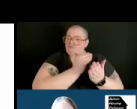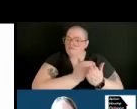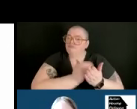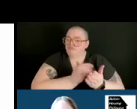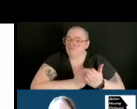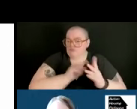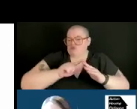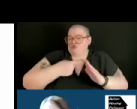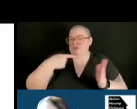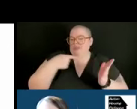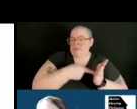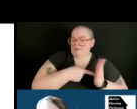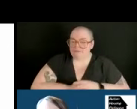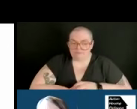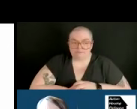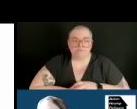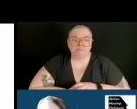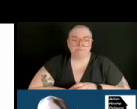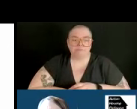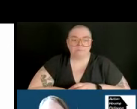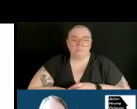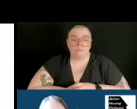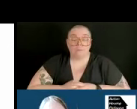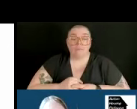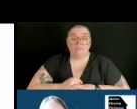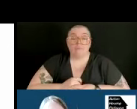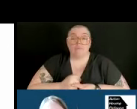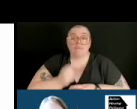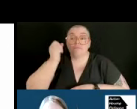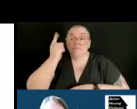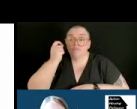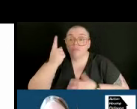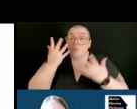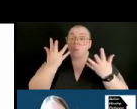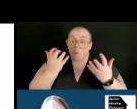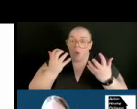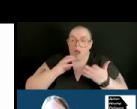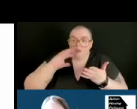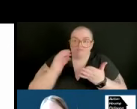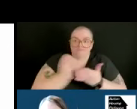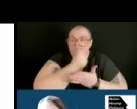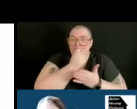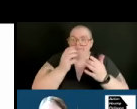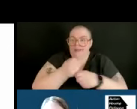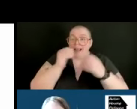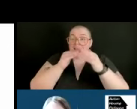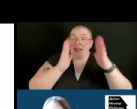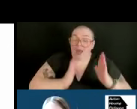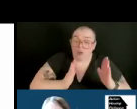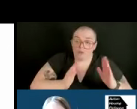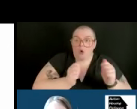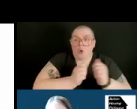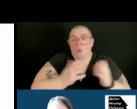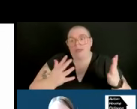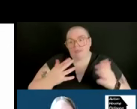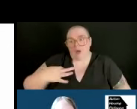to, in a minute, maximize your chances of getting housing without turning applying into